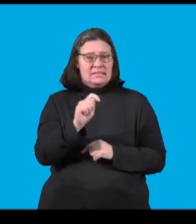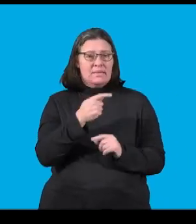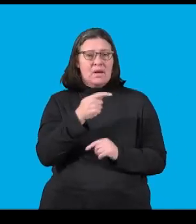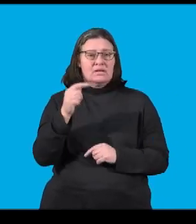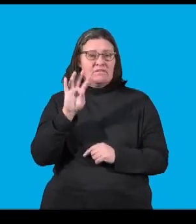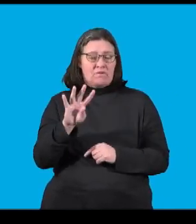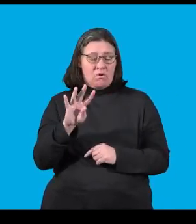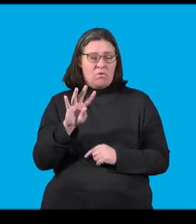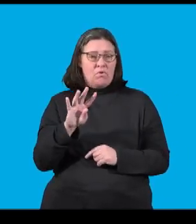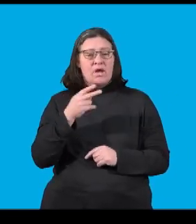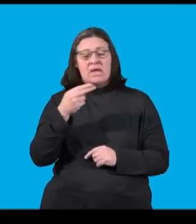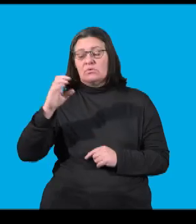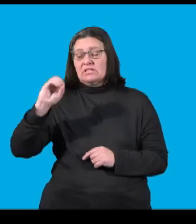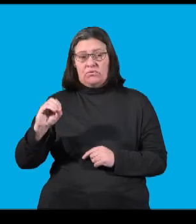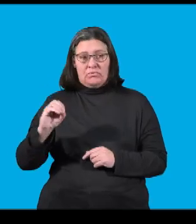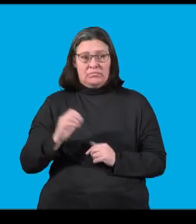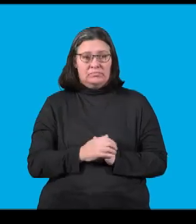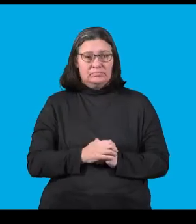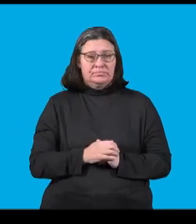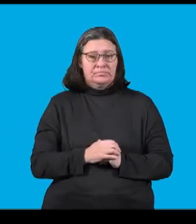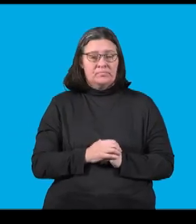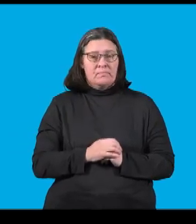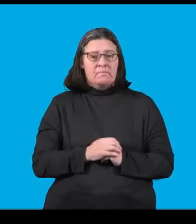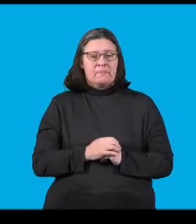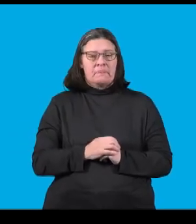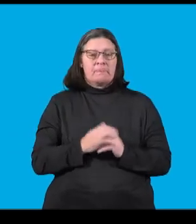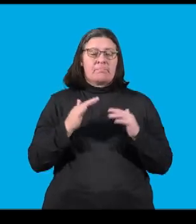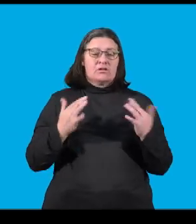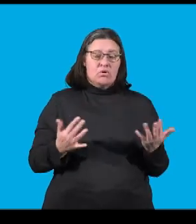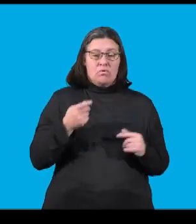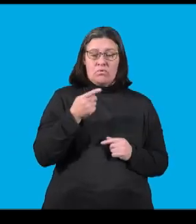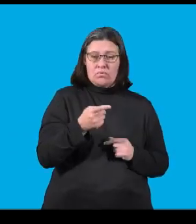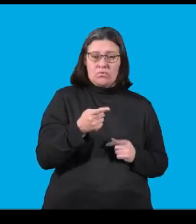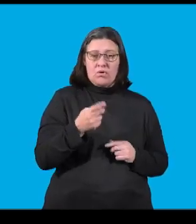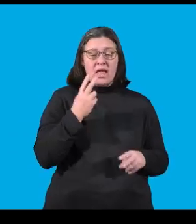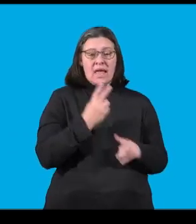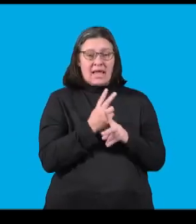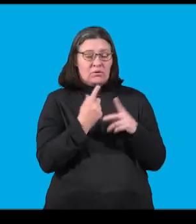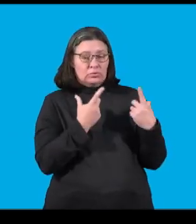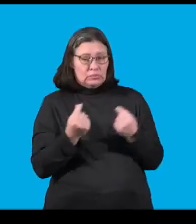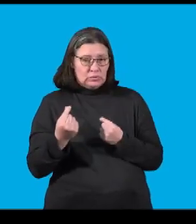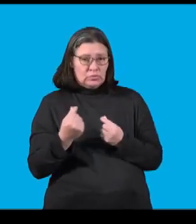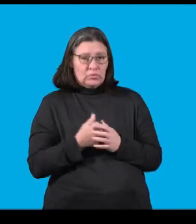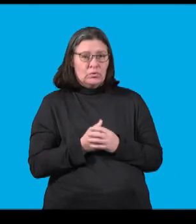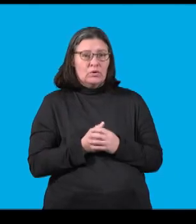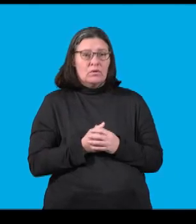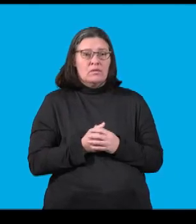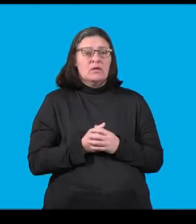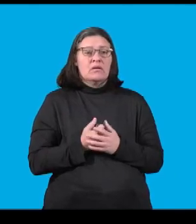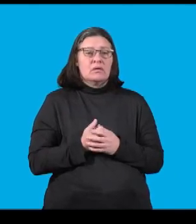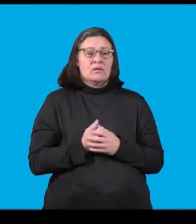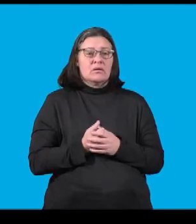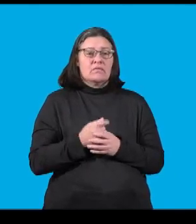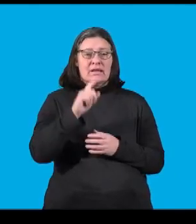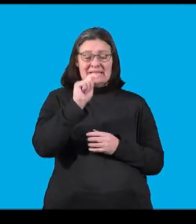plus t minus 4 is equal to 0. So here again, what we've done is we've written